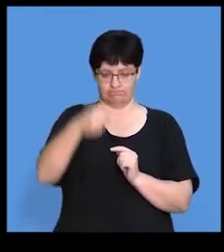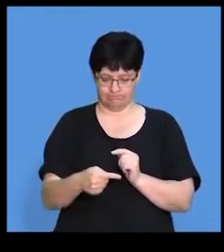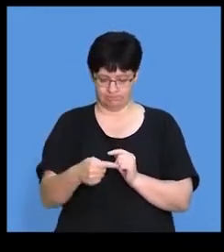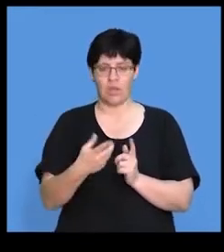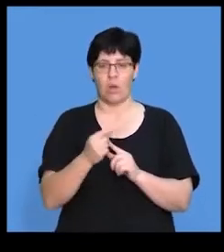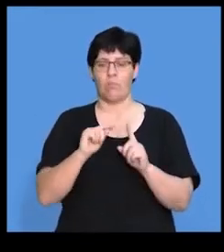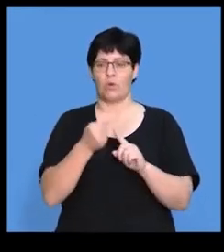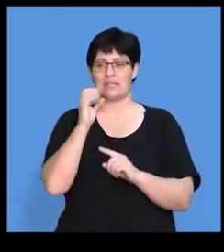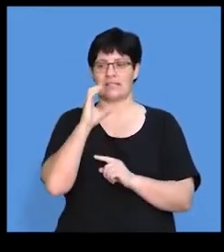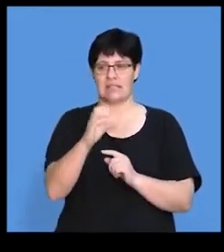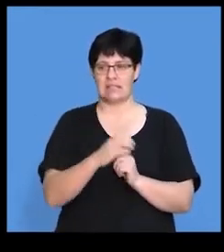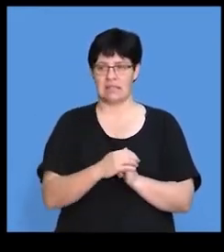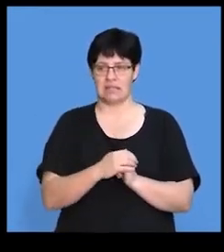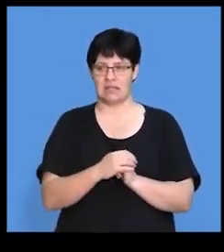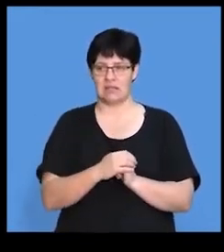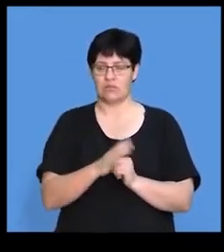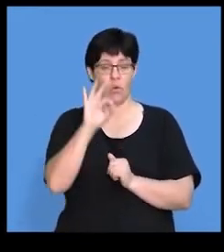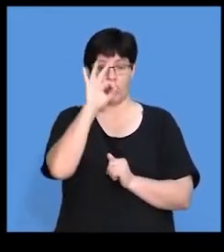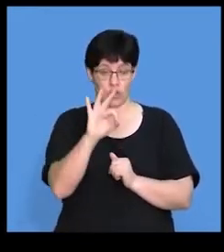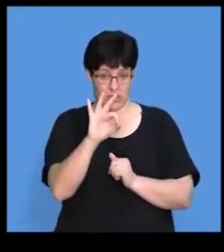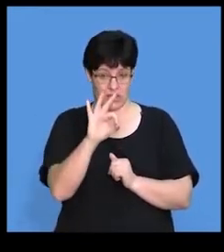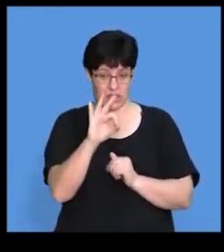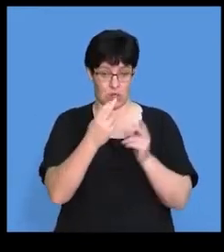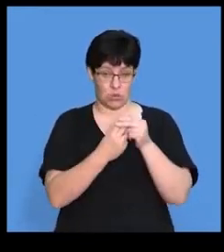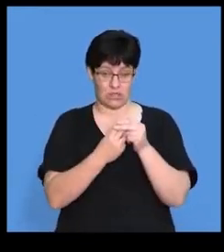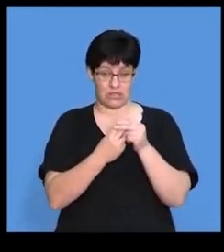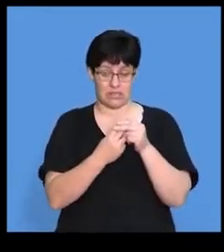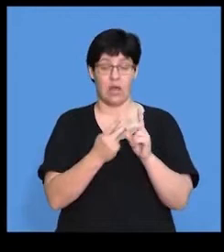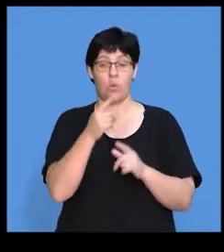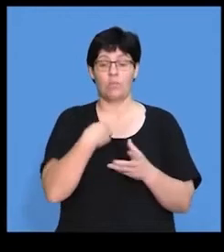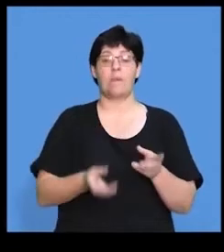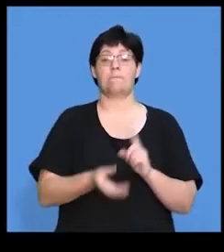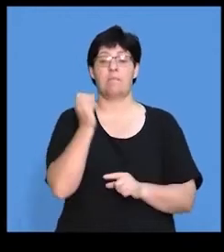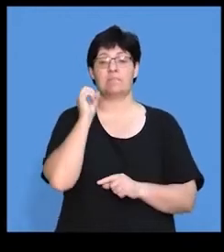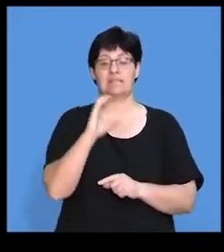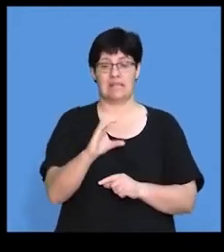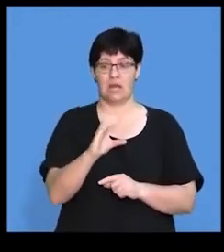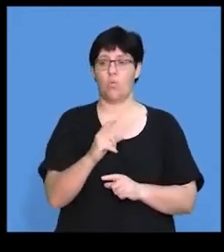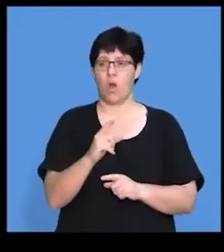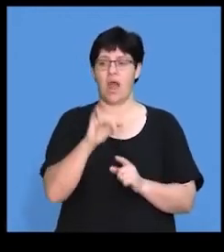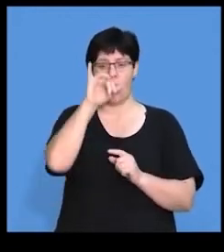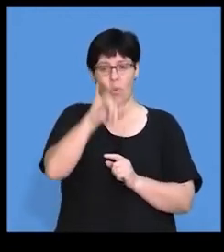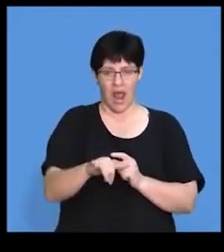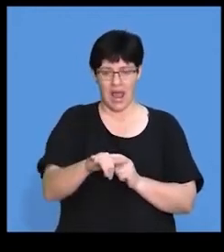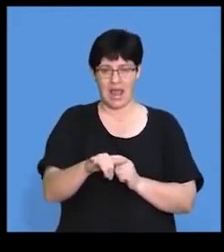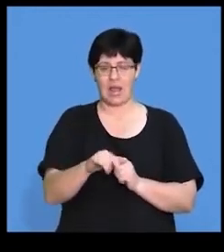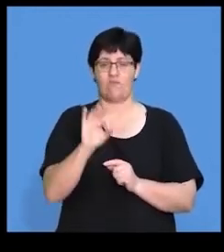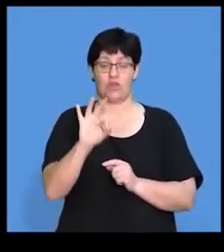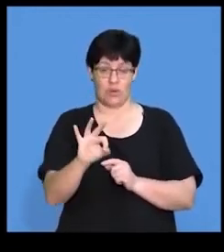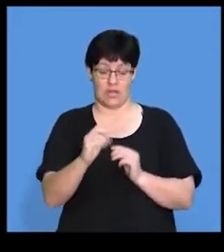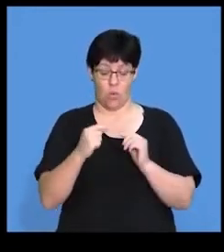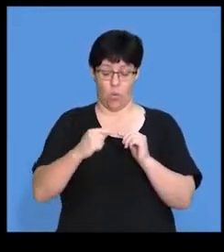have, we are 3 units up when we get to point C, because we have the y coordinate of 3. And now we